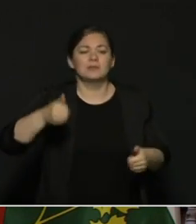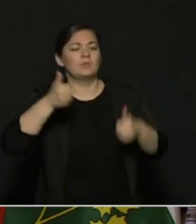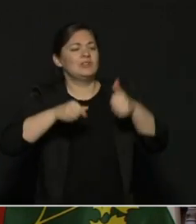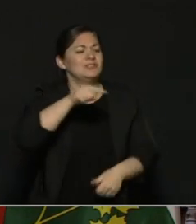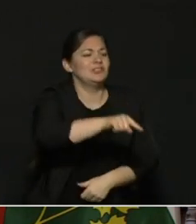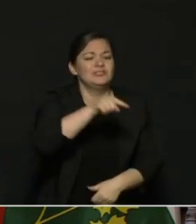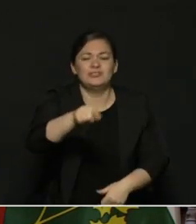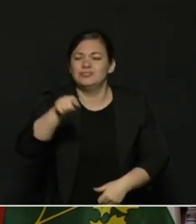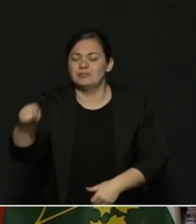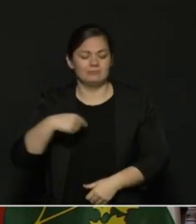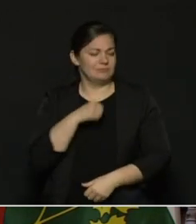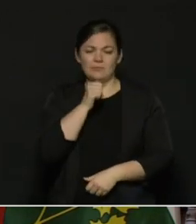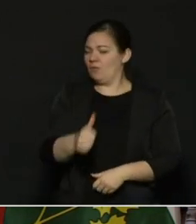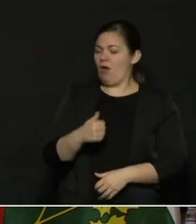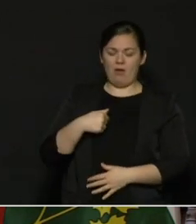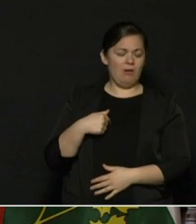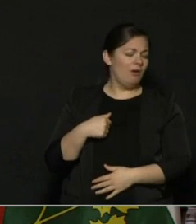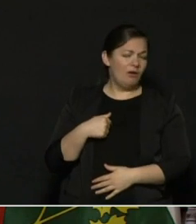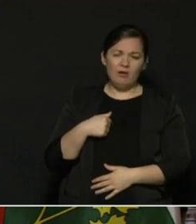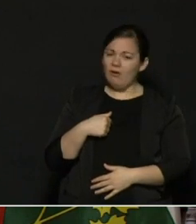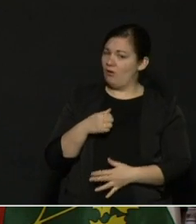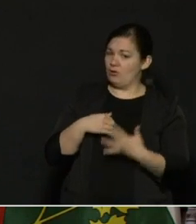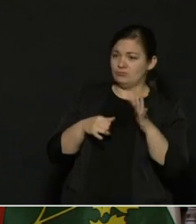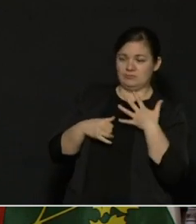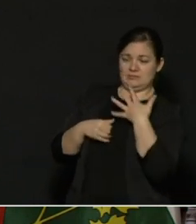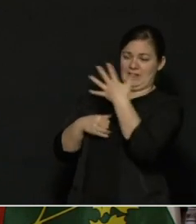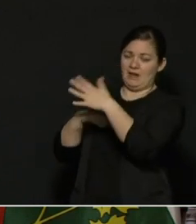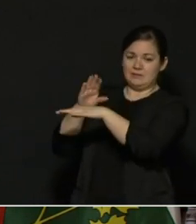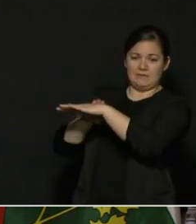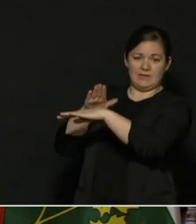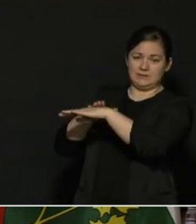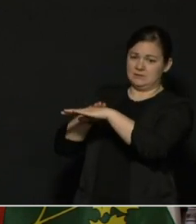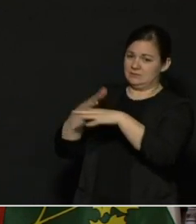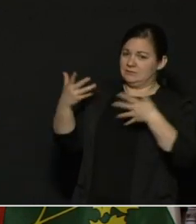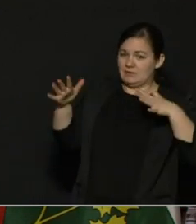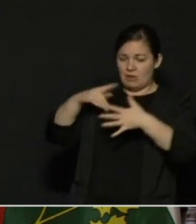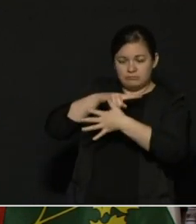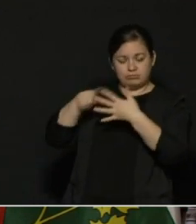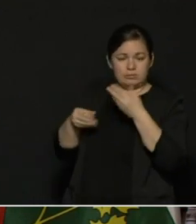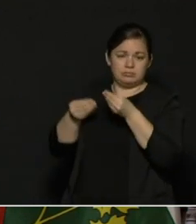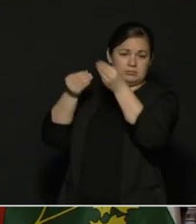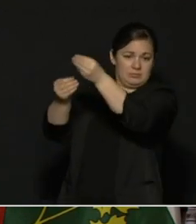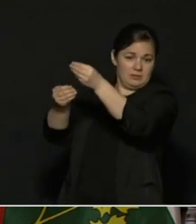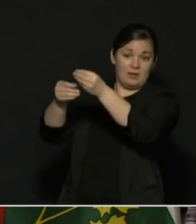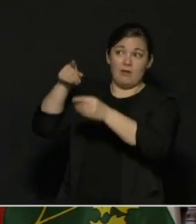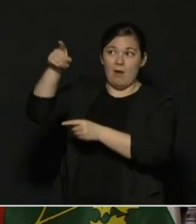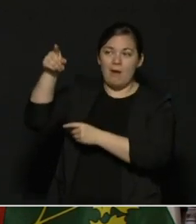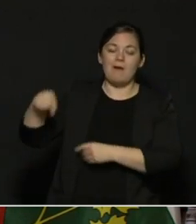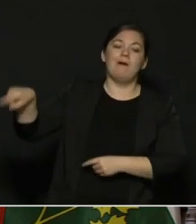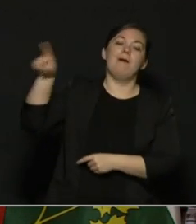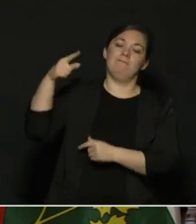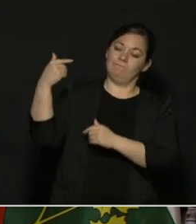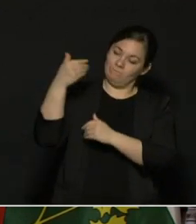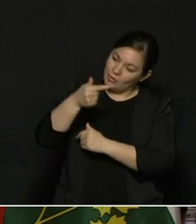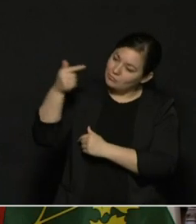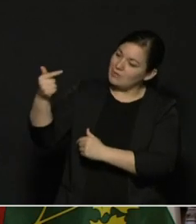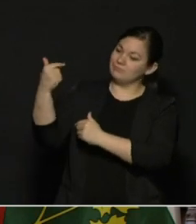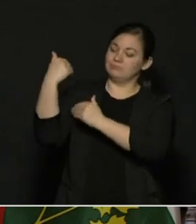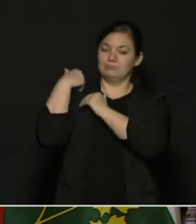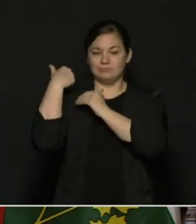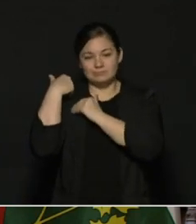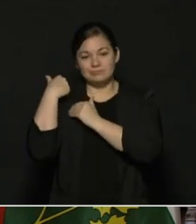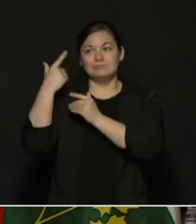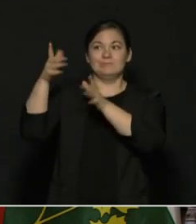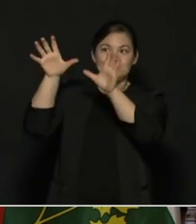that capacity. It's a huge task to do, but many of the governments and ministries have that capacity within their staffing, et cetera, to